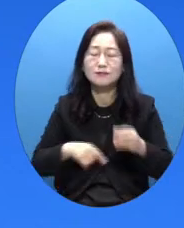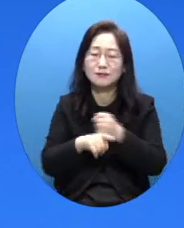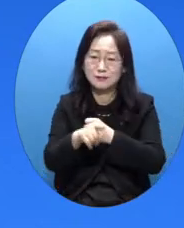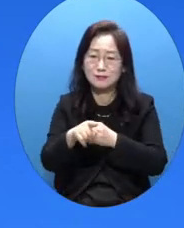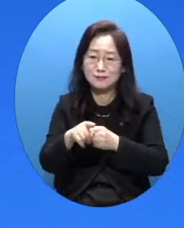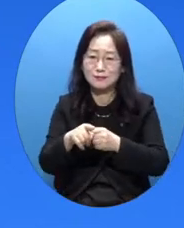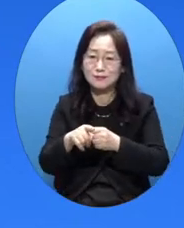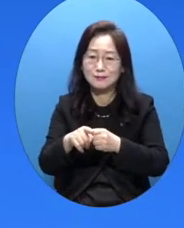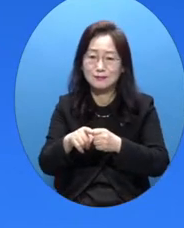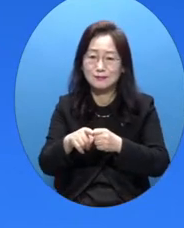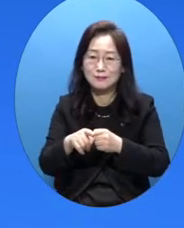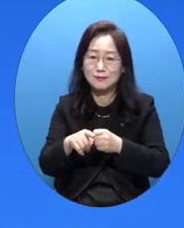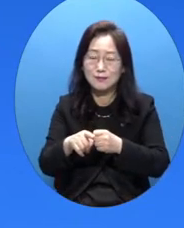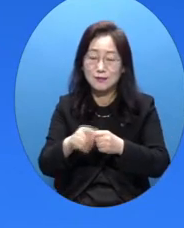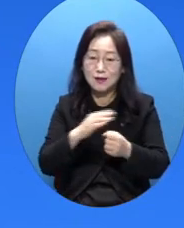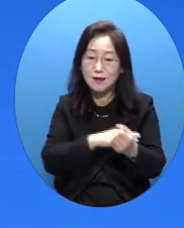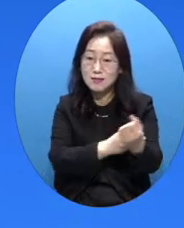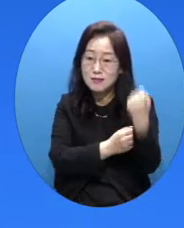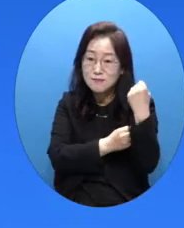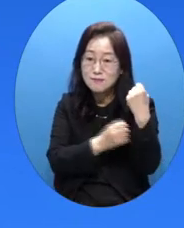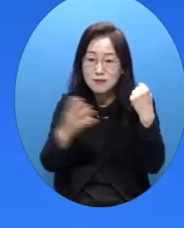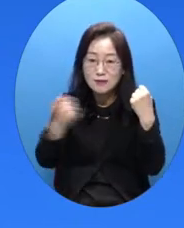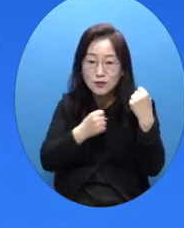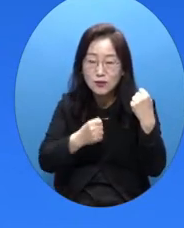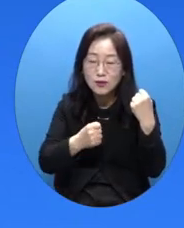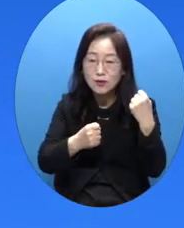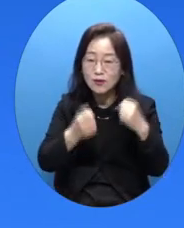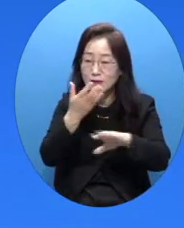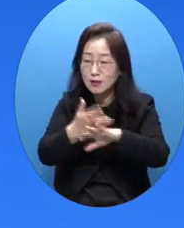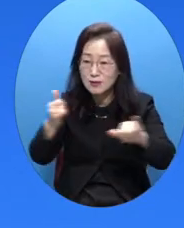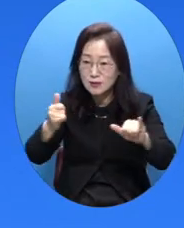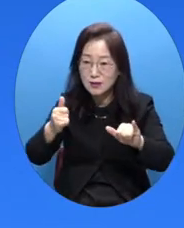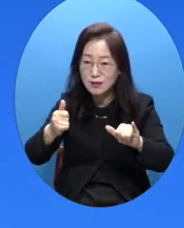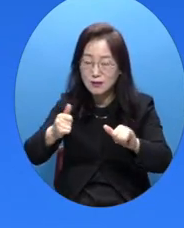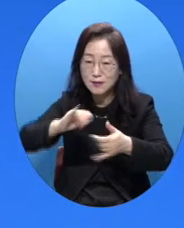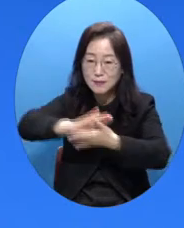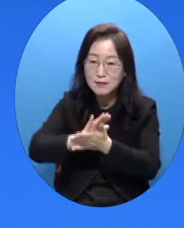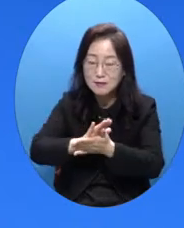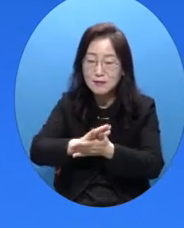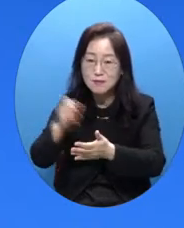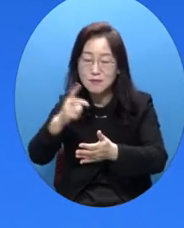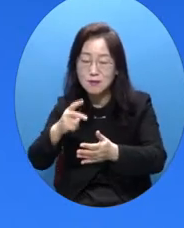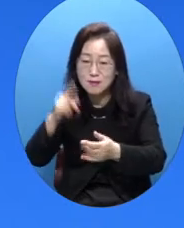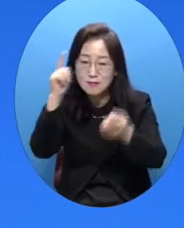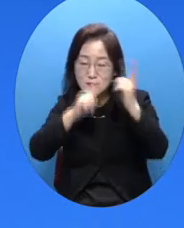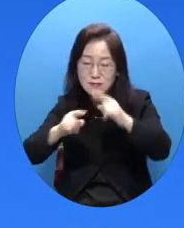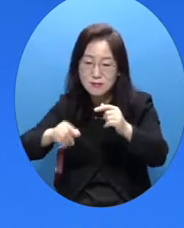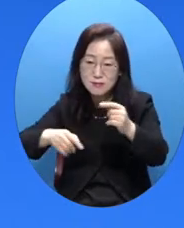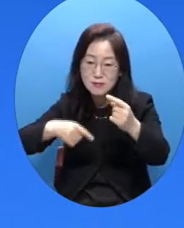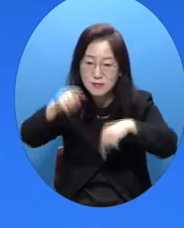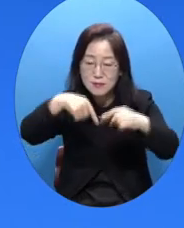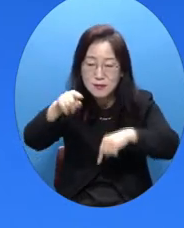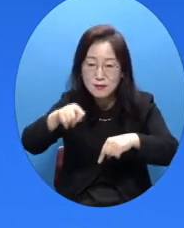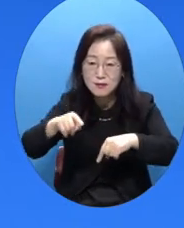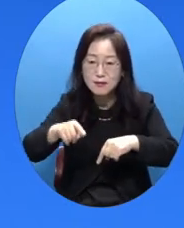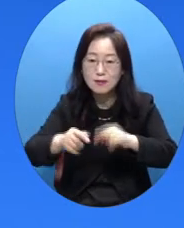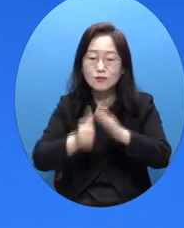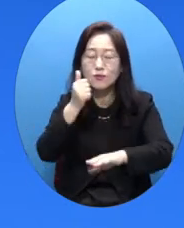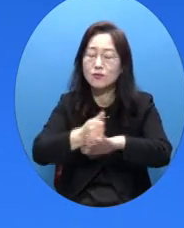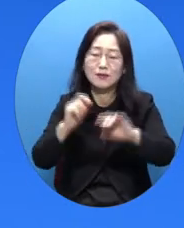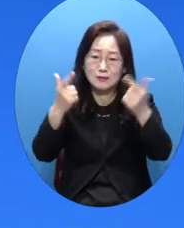true successful people true successful people showed generosity and gratitude